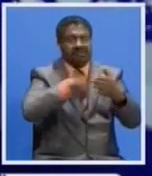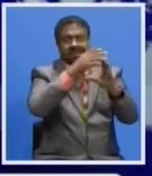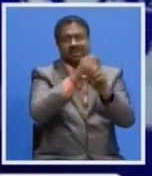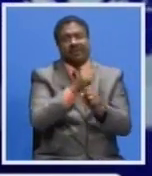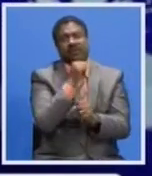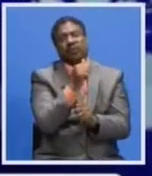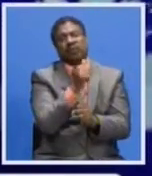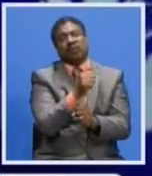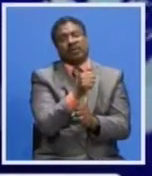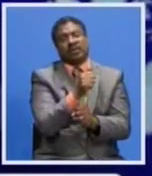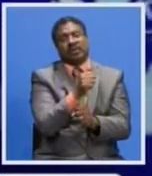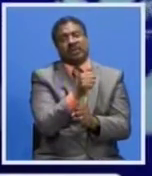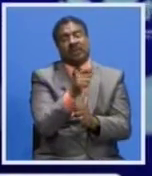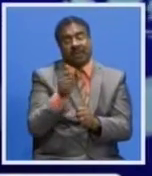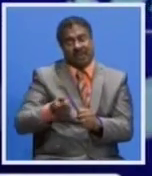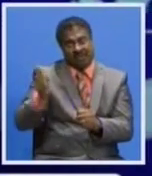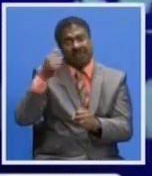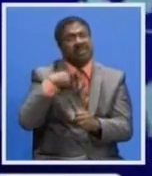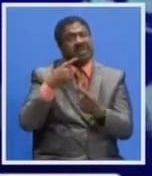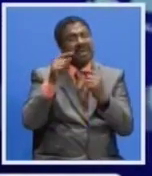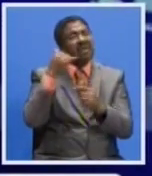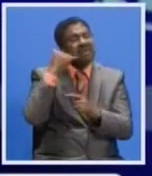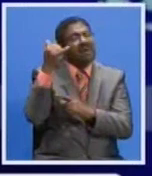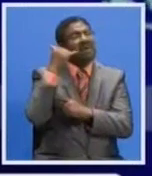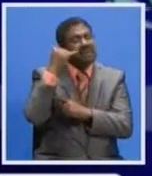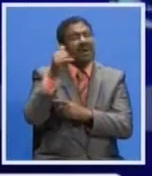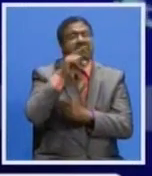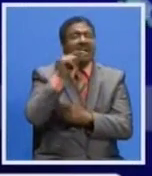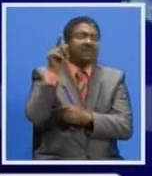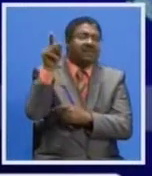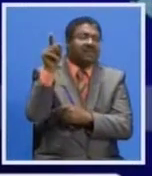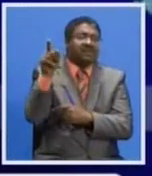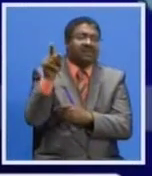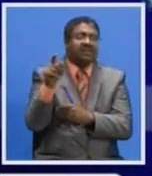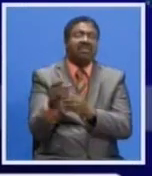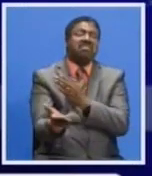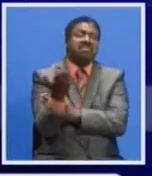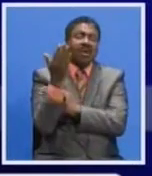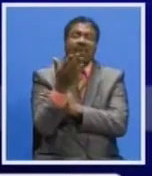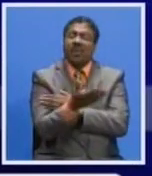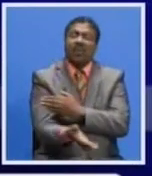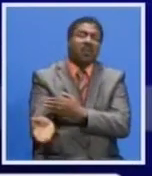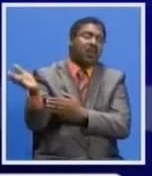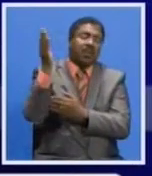Mr. Katuka has told ZNBC News that he has been trying to get a hold of Mr. Mtale since morning, but